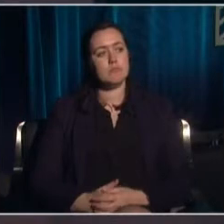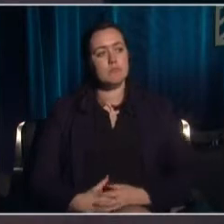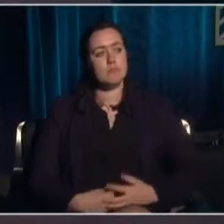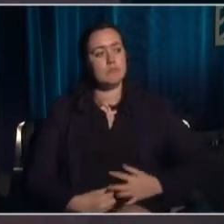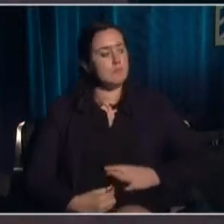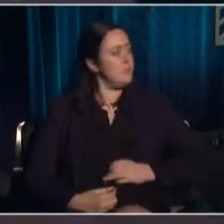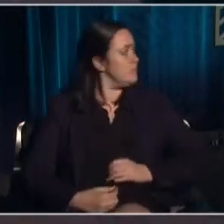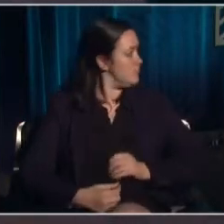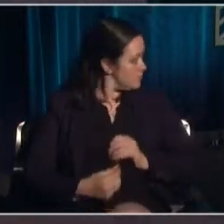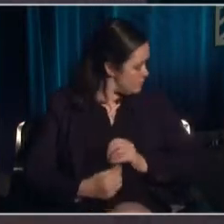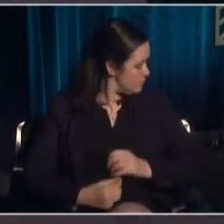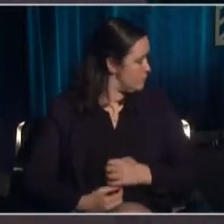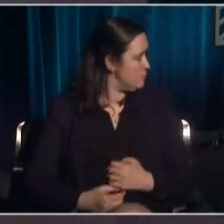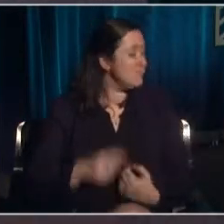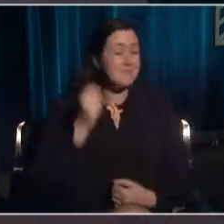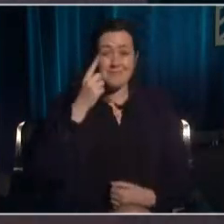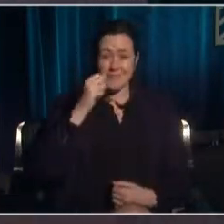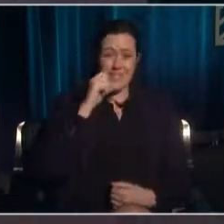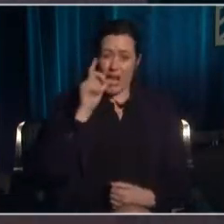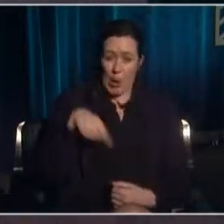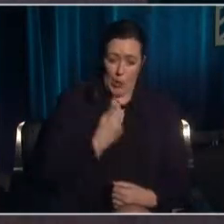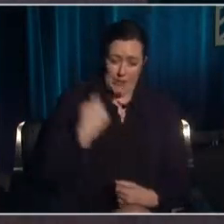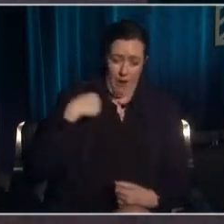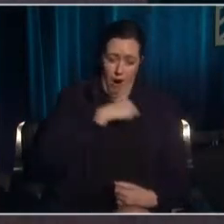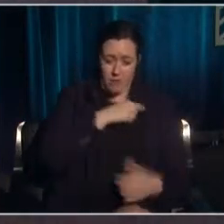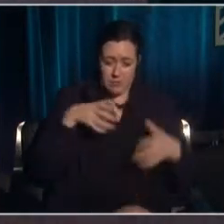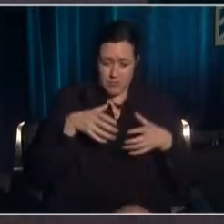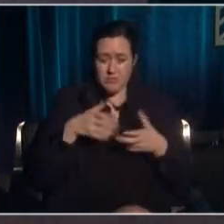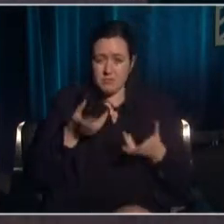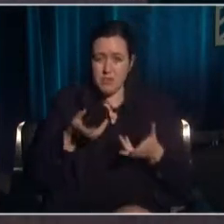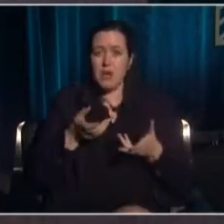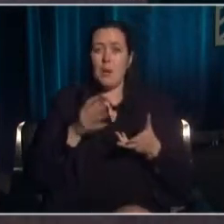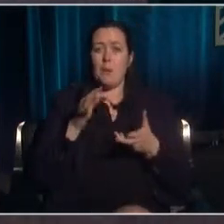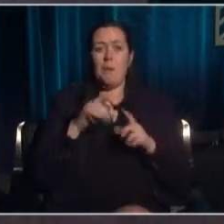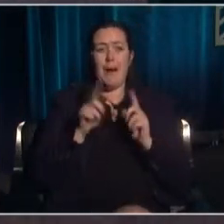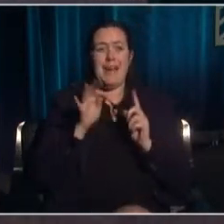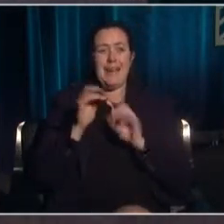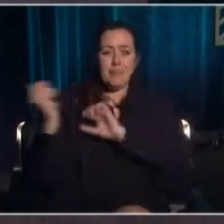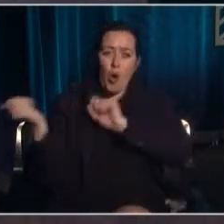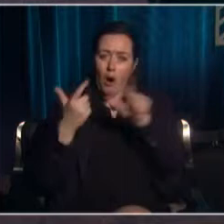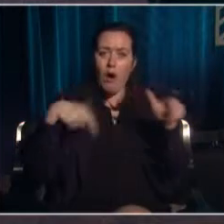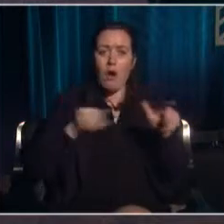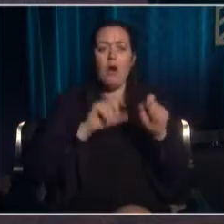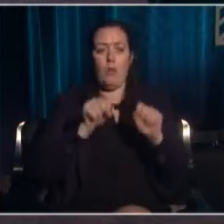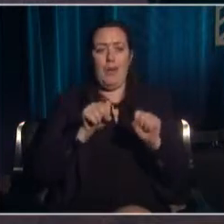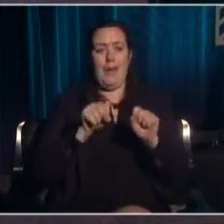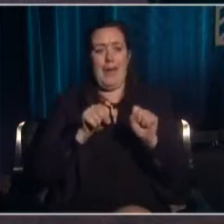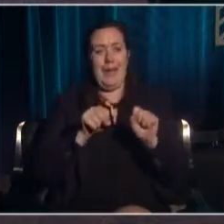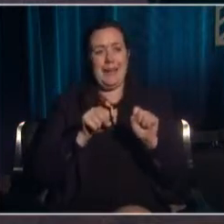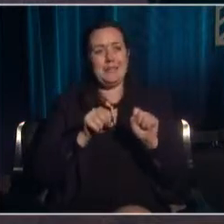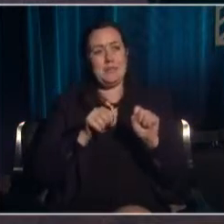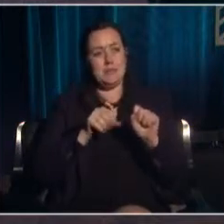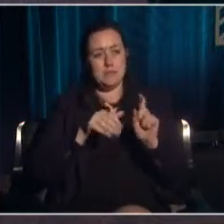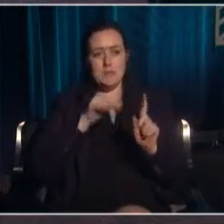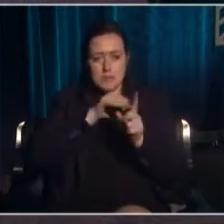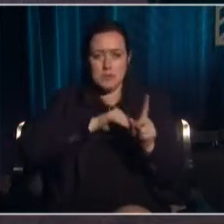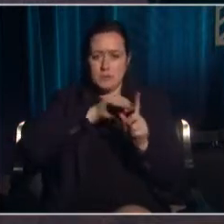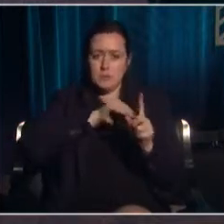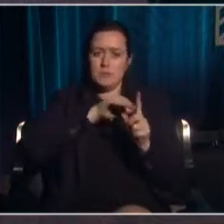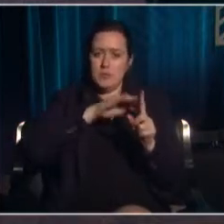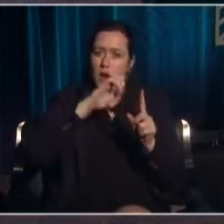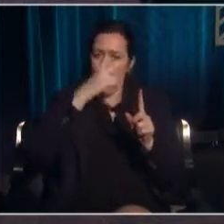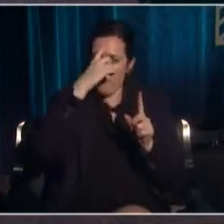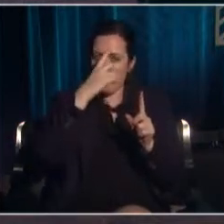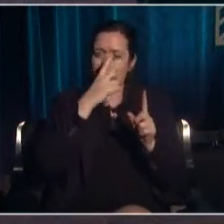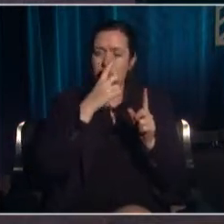this isn't just because of us, but if we can hold governments to the fire to do something that they didn't want to, or they didn't not want to do because they hated